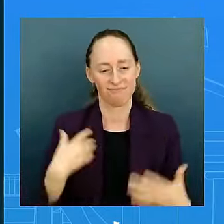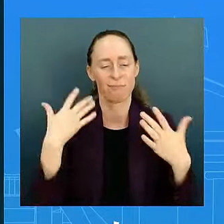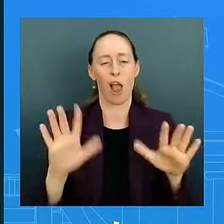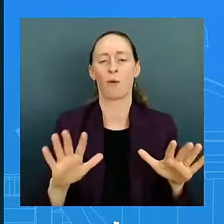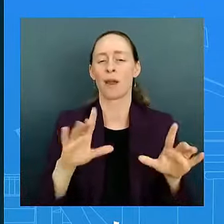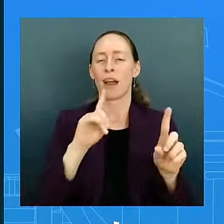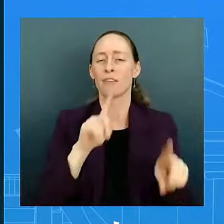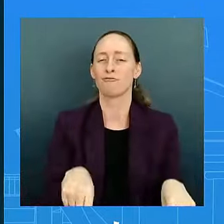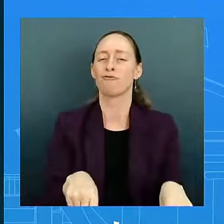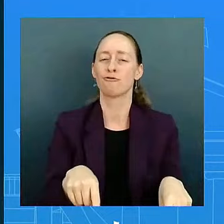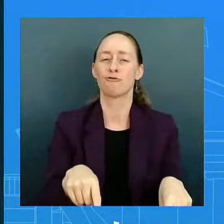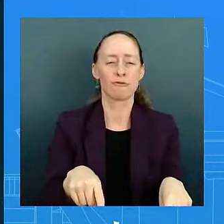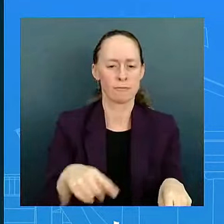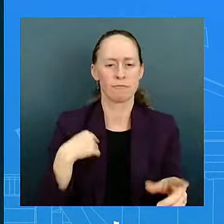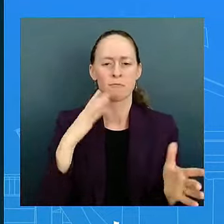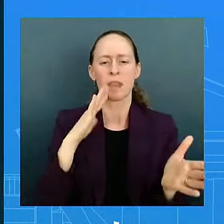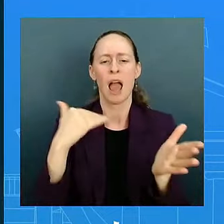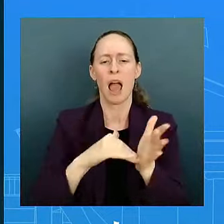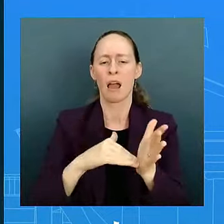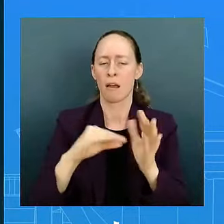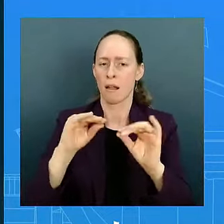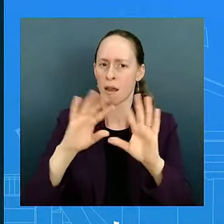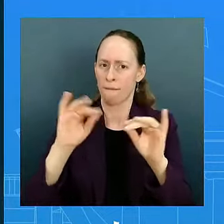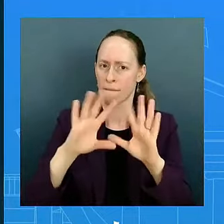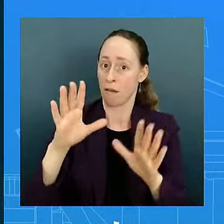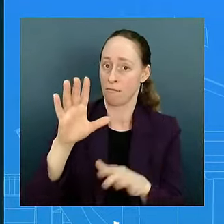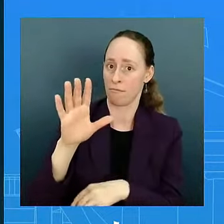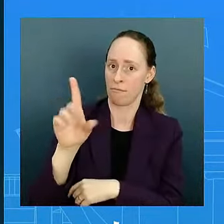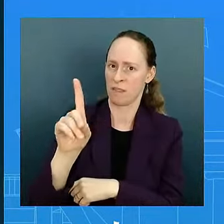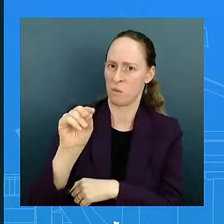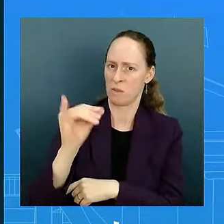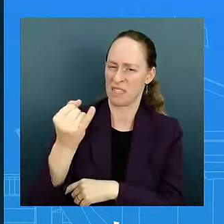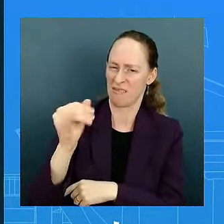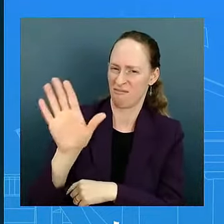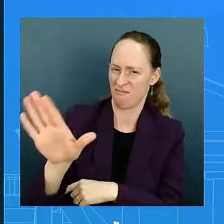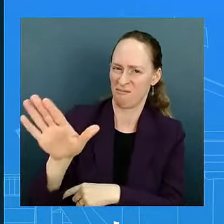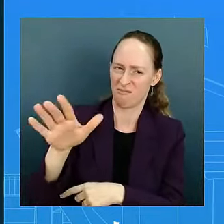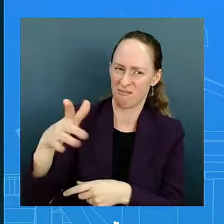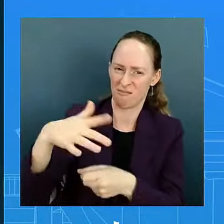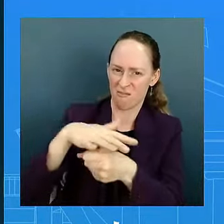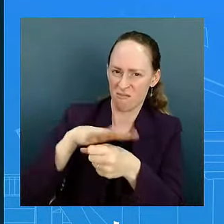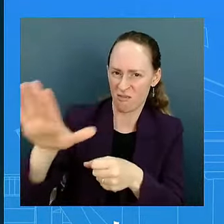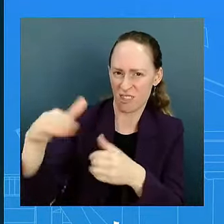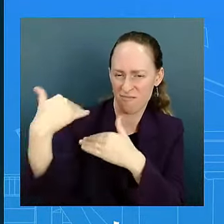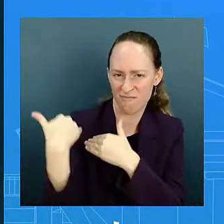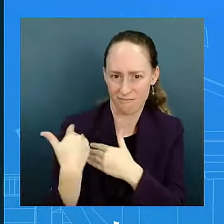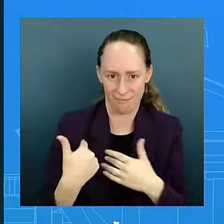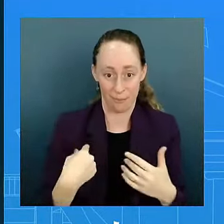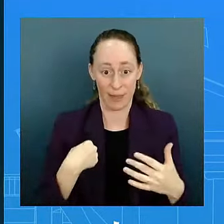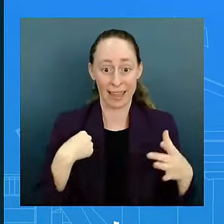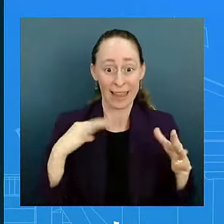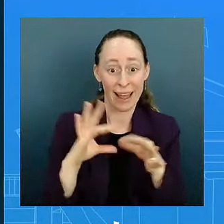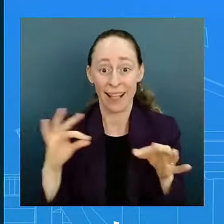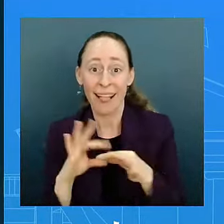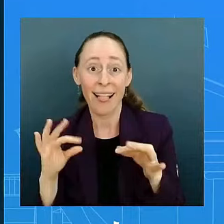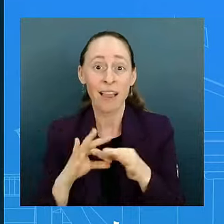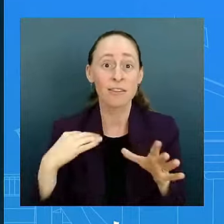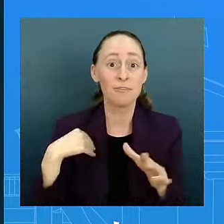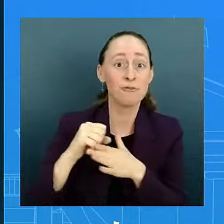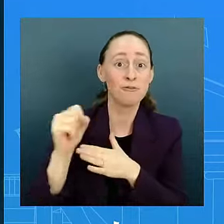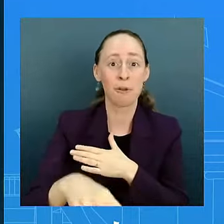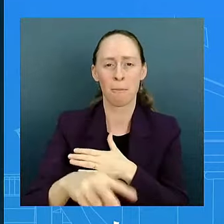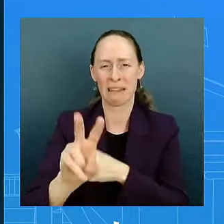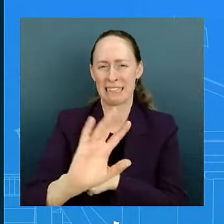an ongoing law enforcement DOJ indictment, so I'm going to be really mindful. But we have said many times that we have been tracking Iranian threats